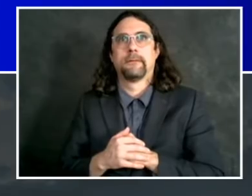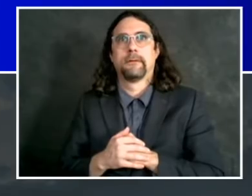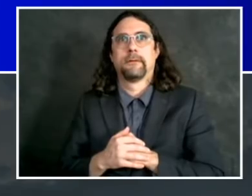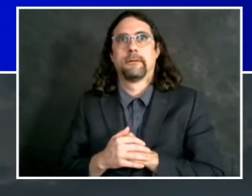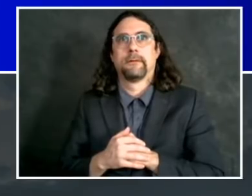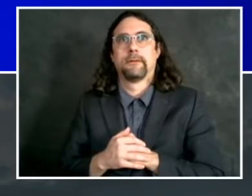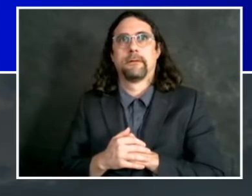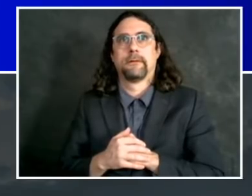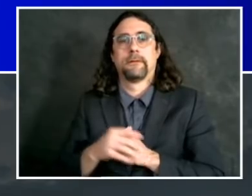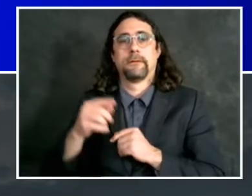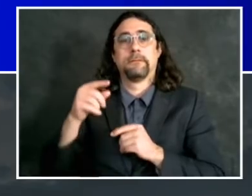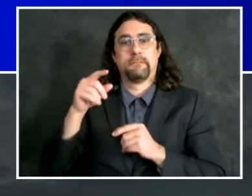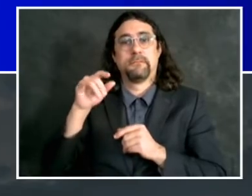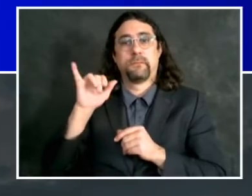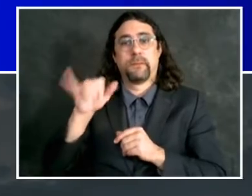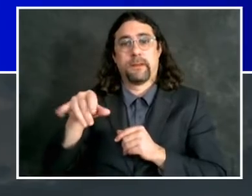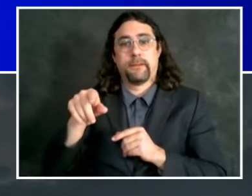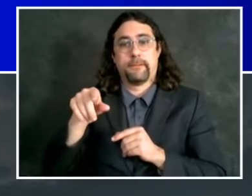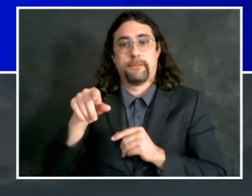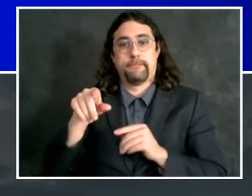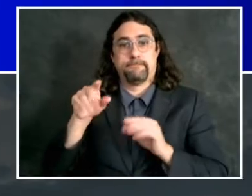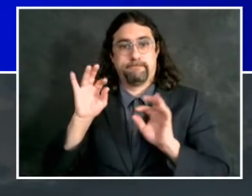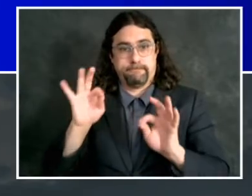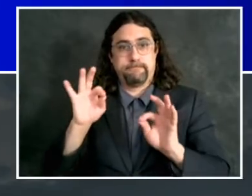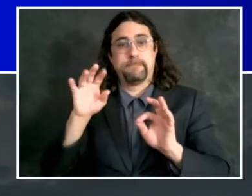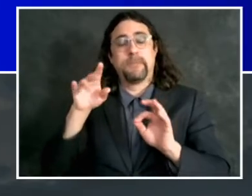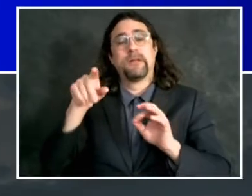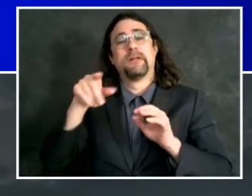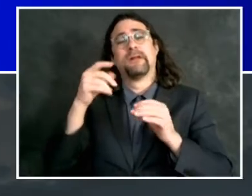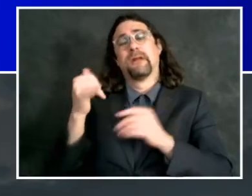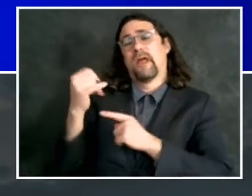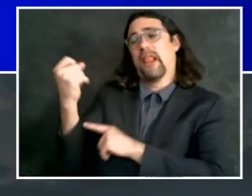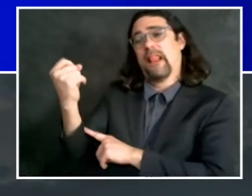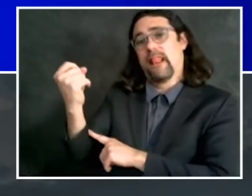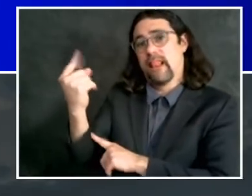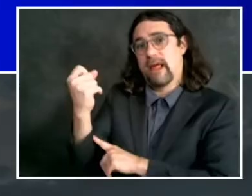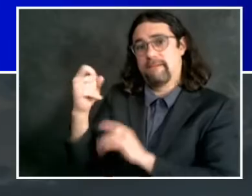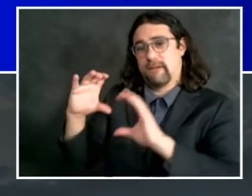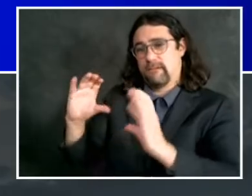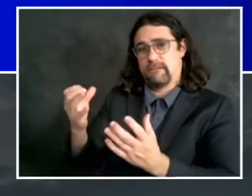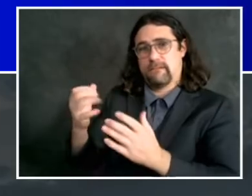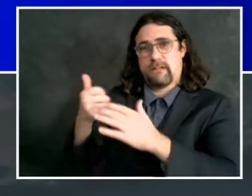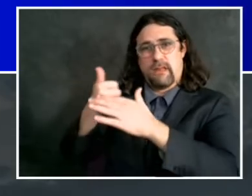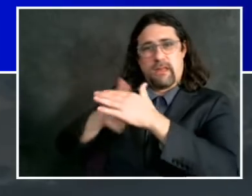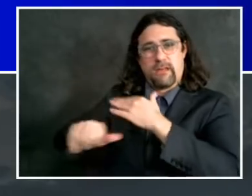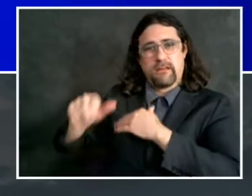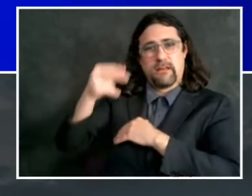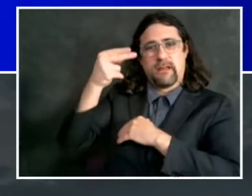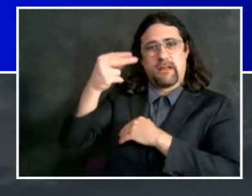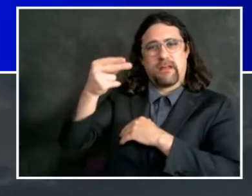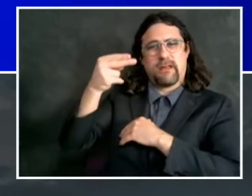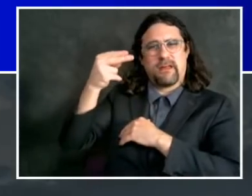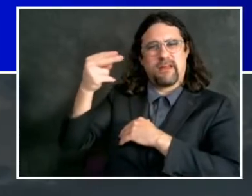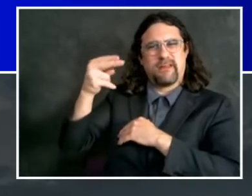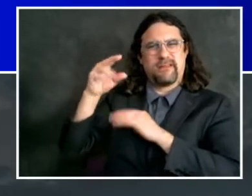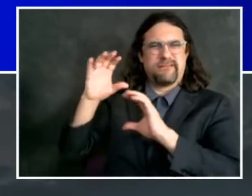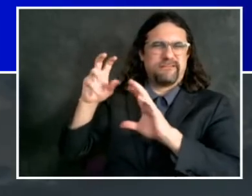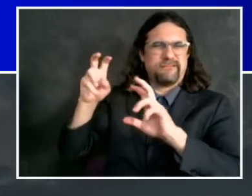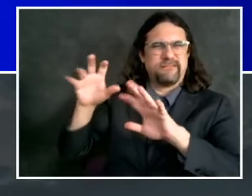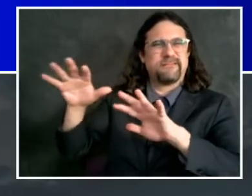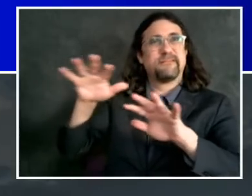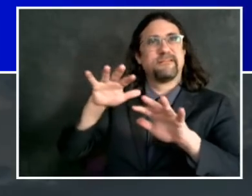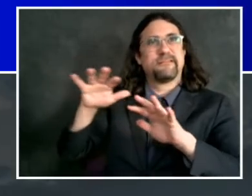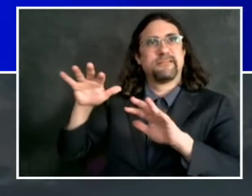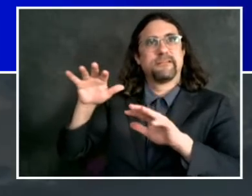will open this weekend at the Ida G. Israel Clinic in Coney Island and the Dyckman Clínica